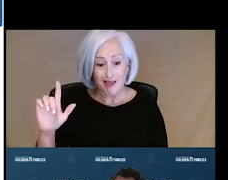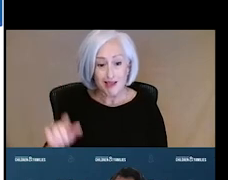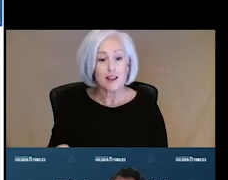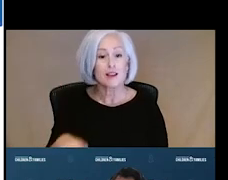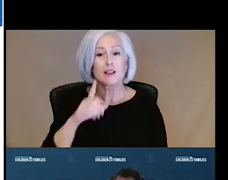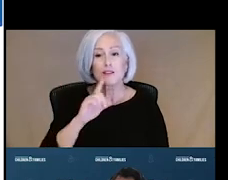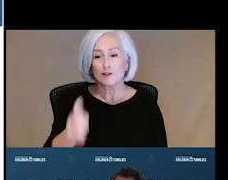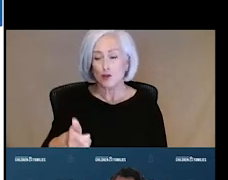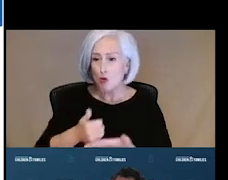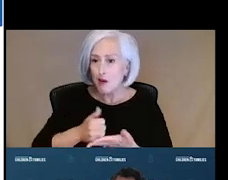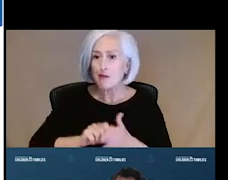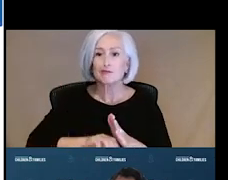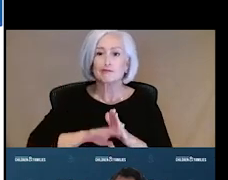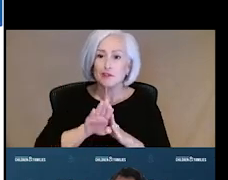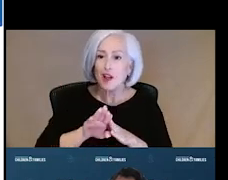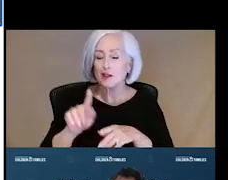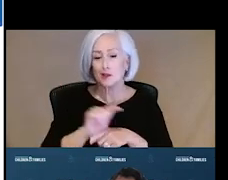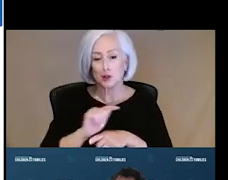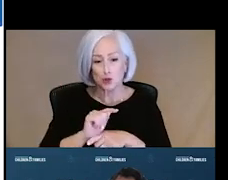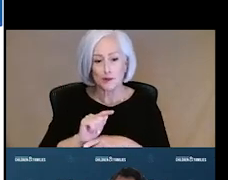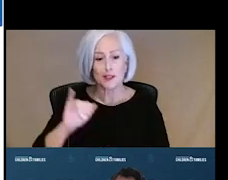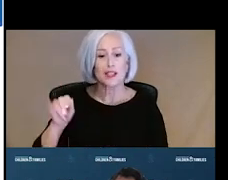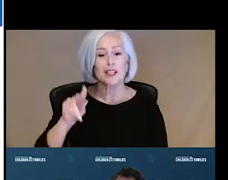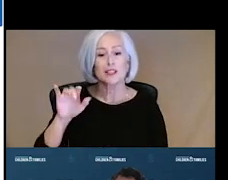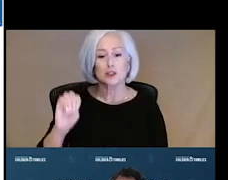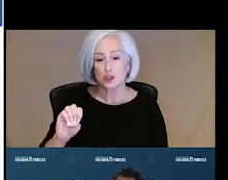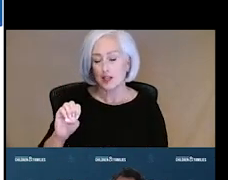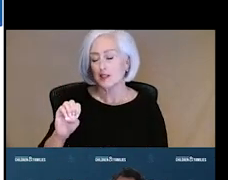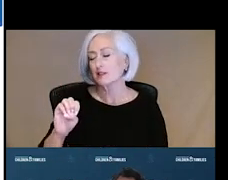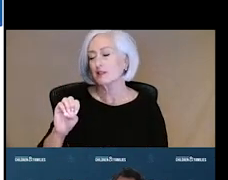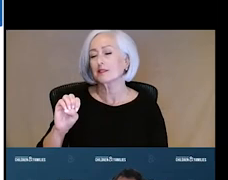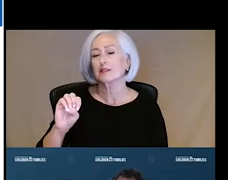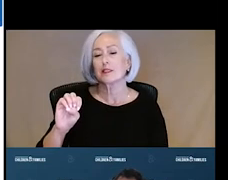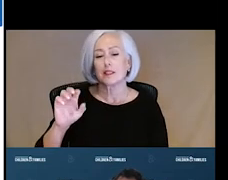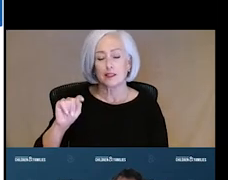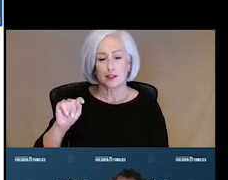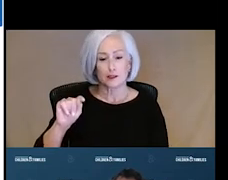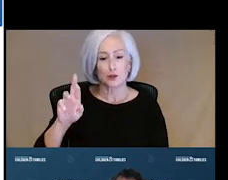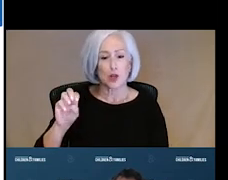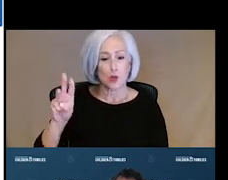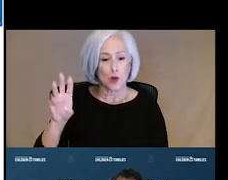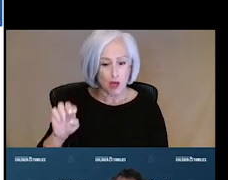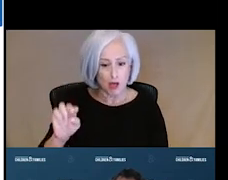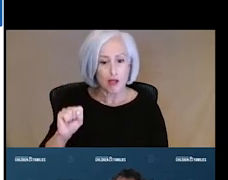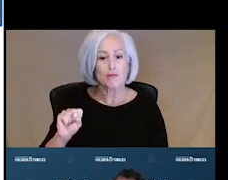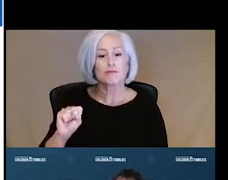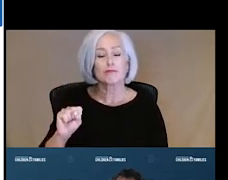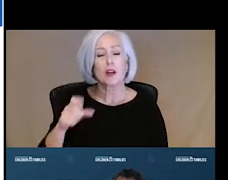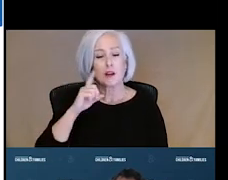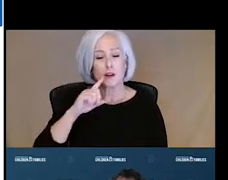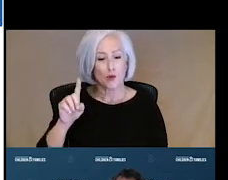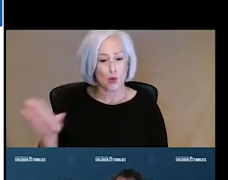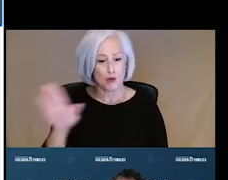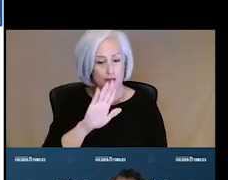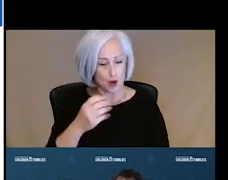training, and Director Janice Caldwell with the Office of Grants Management and the OGM staff for their expertise and support as well. And I know that they were answering